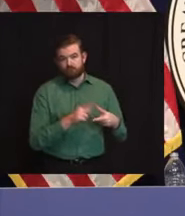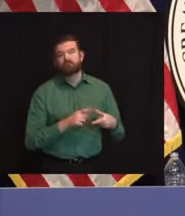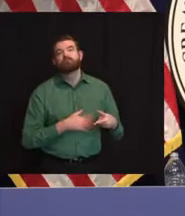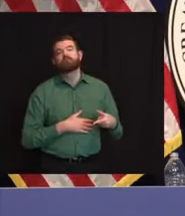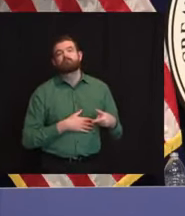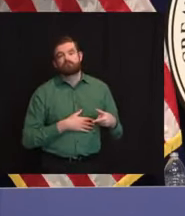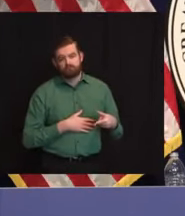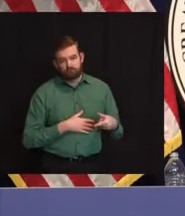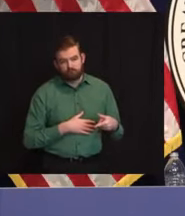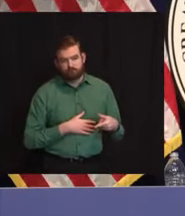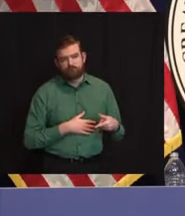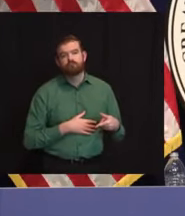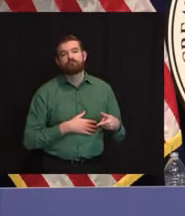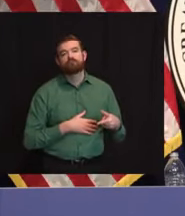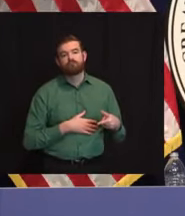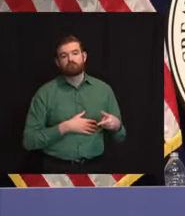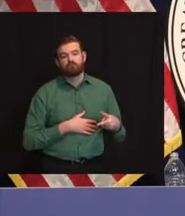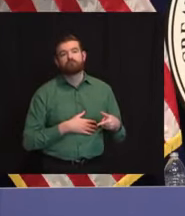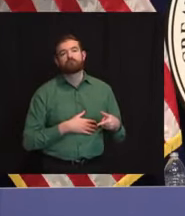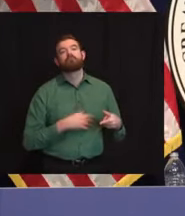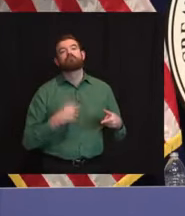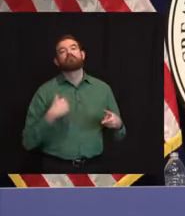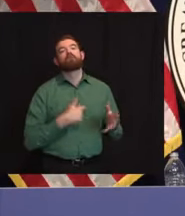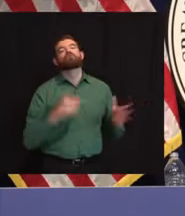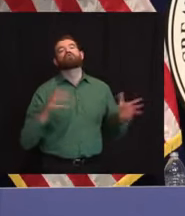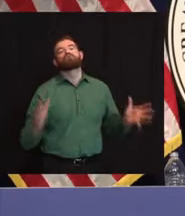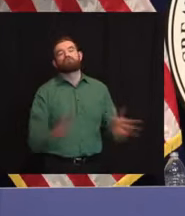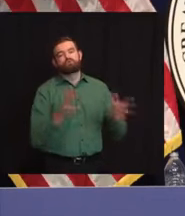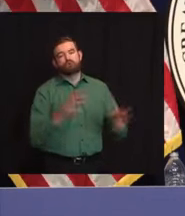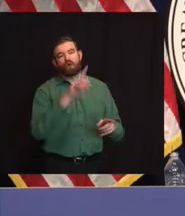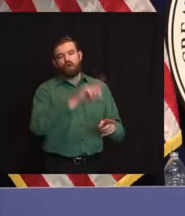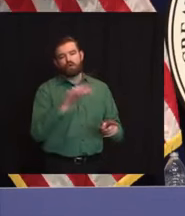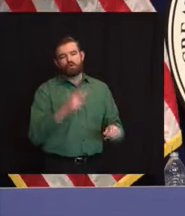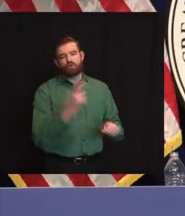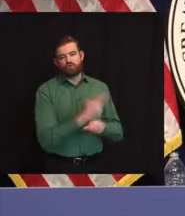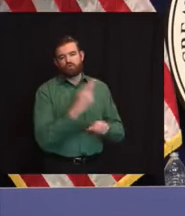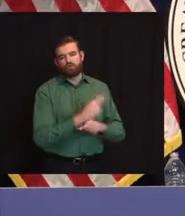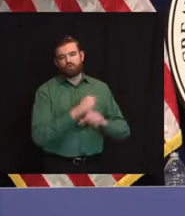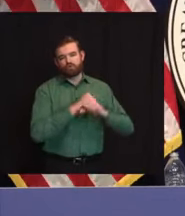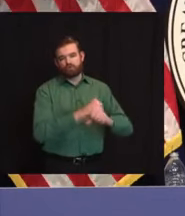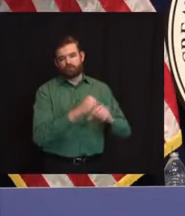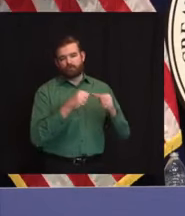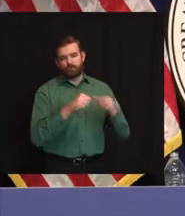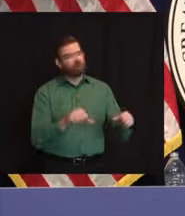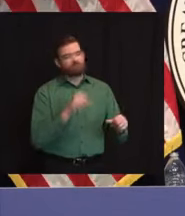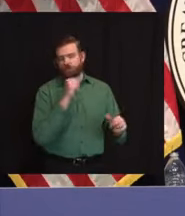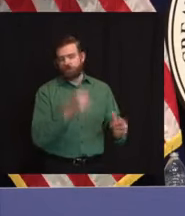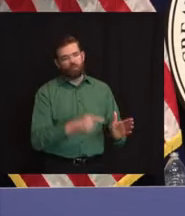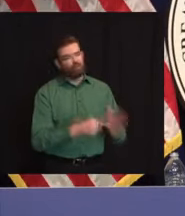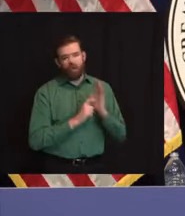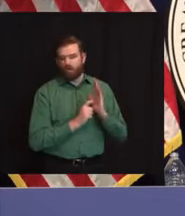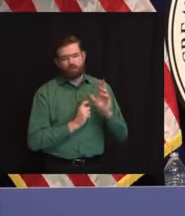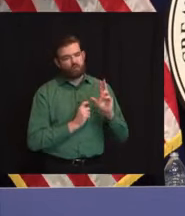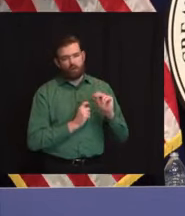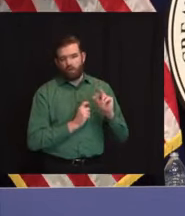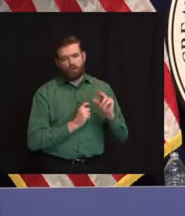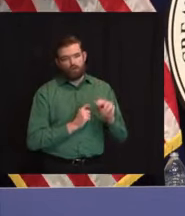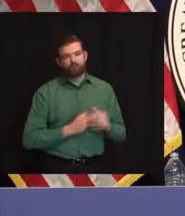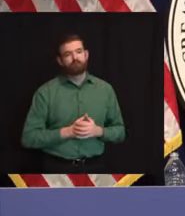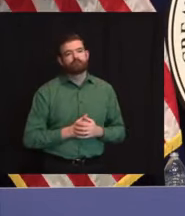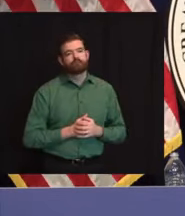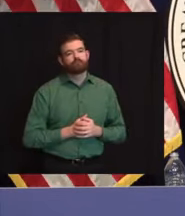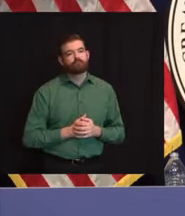using a security deposit. Matt, would you correct the record or agree? There's currently a statutory bar on using security deposits